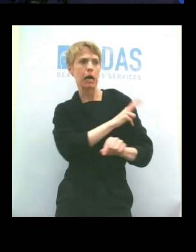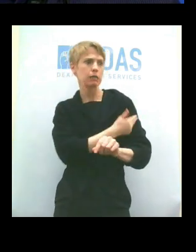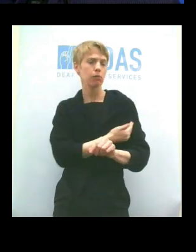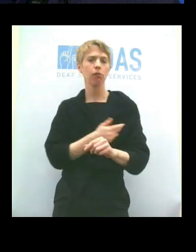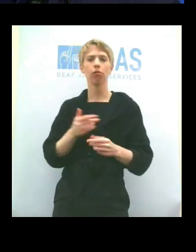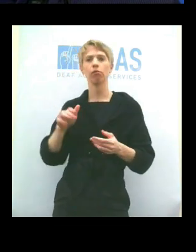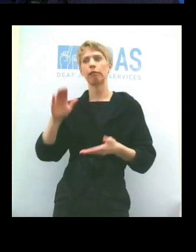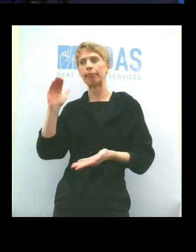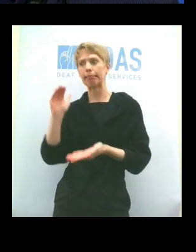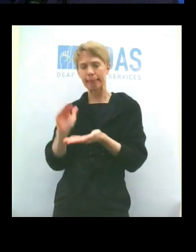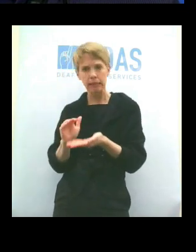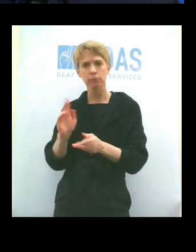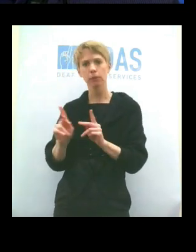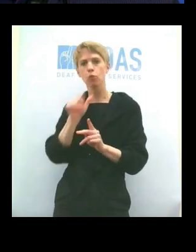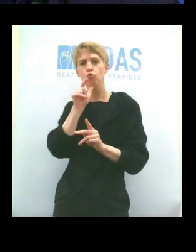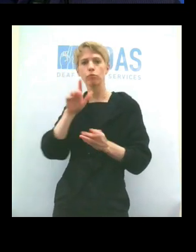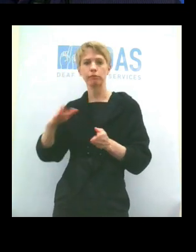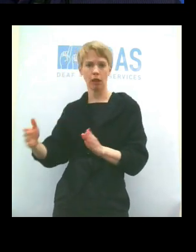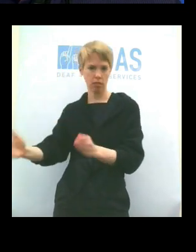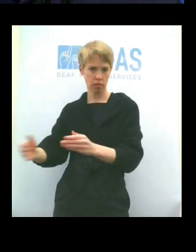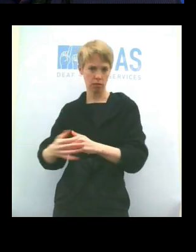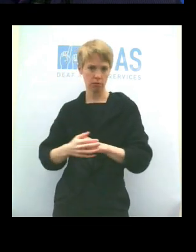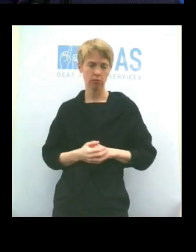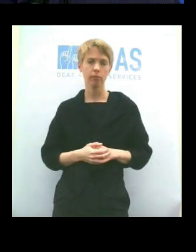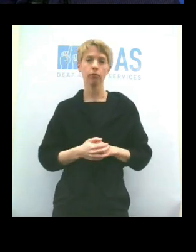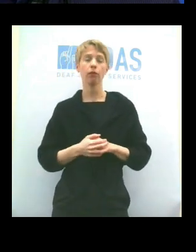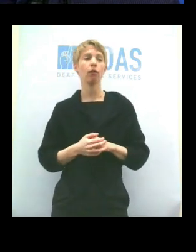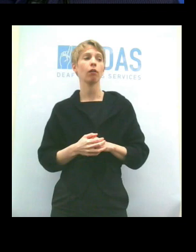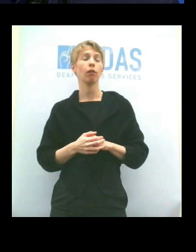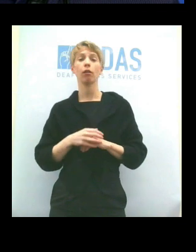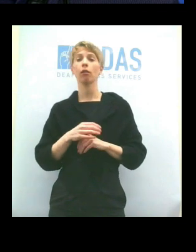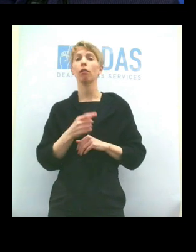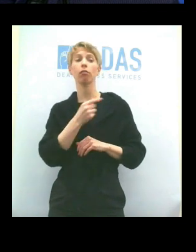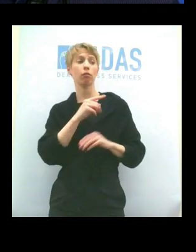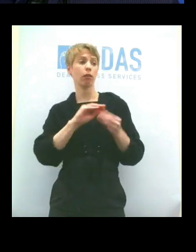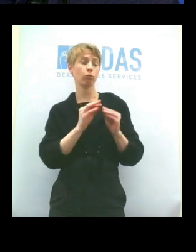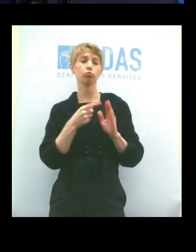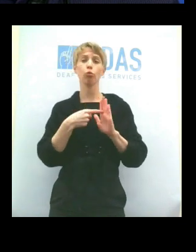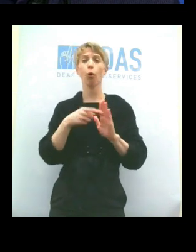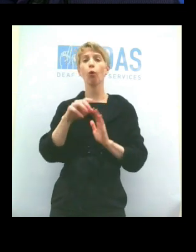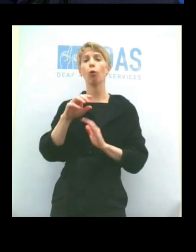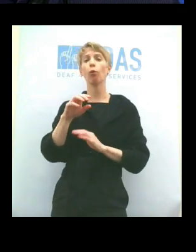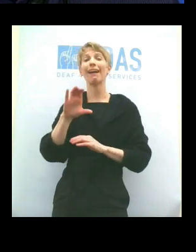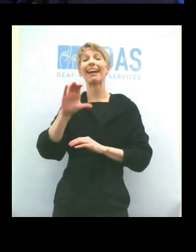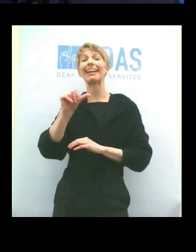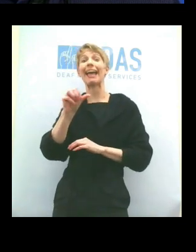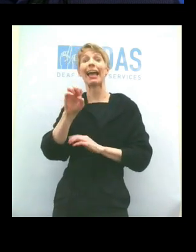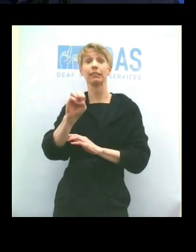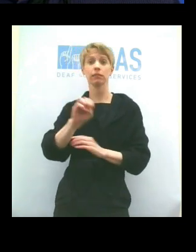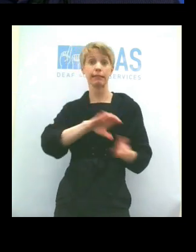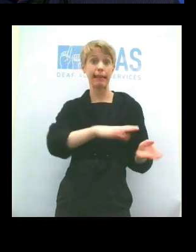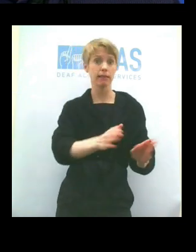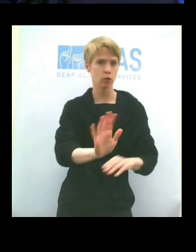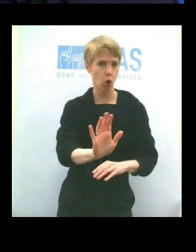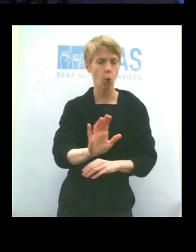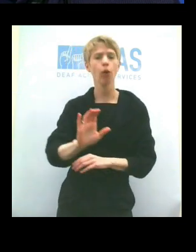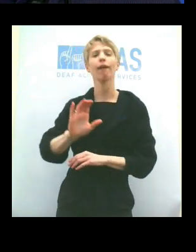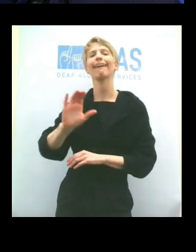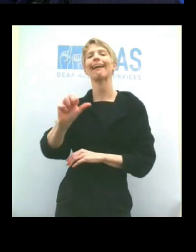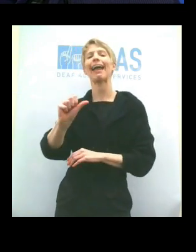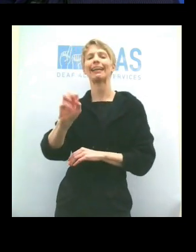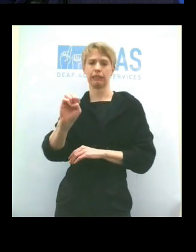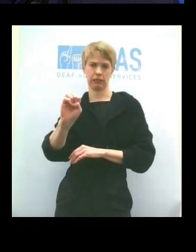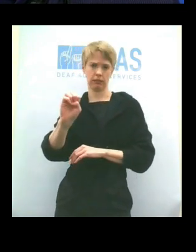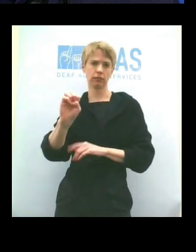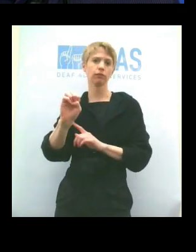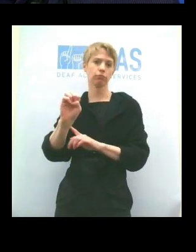By age group, these are cases, not deaths. And you can see it's not that different among the age groups.